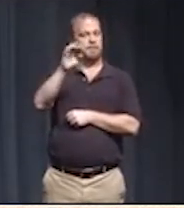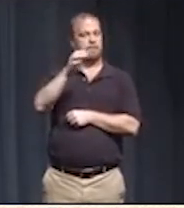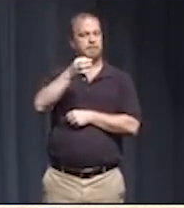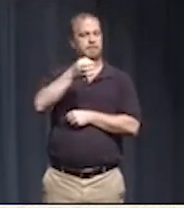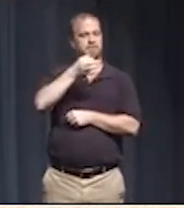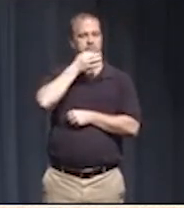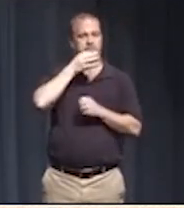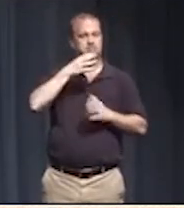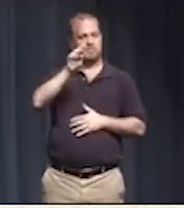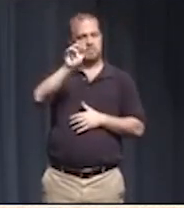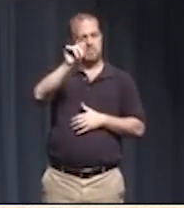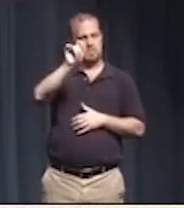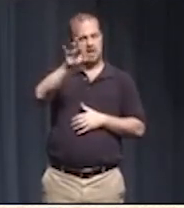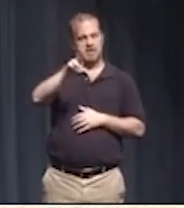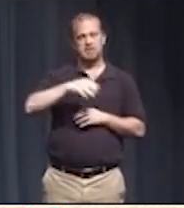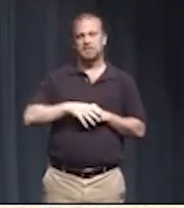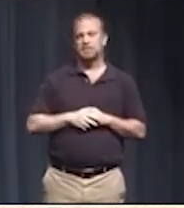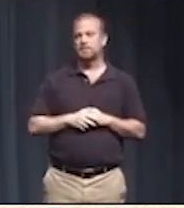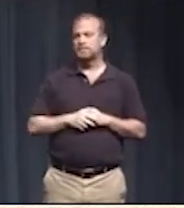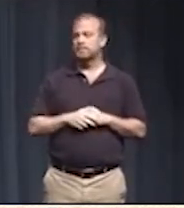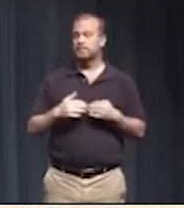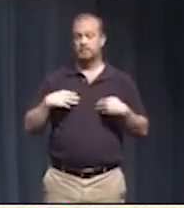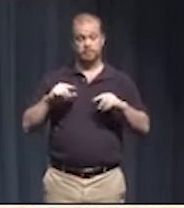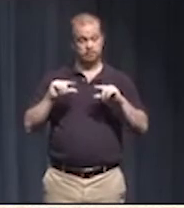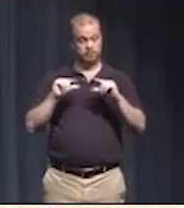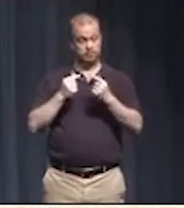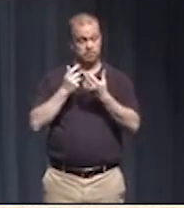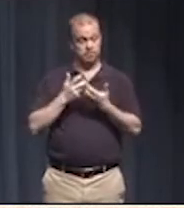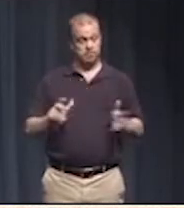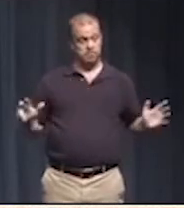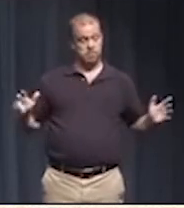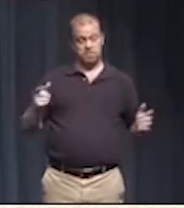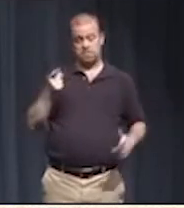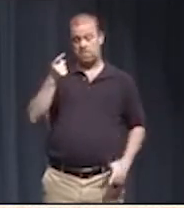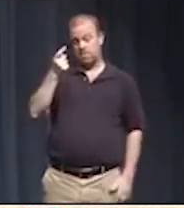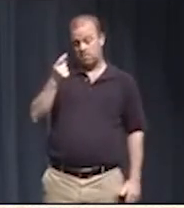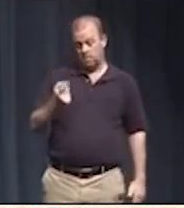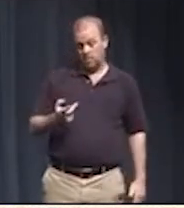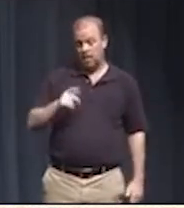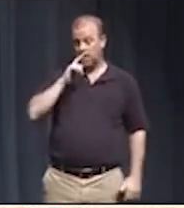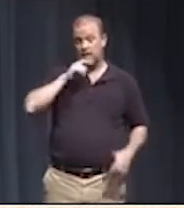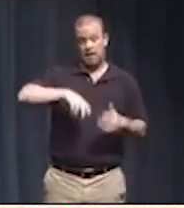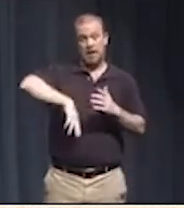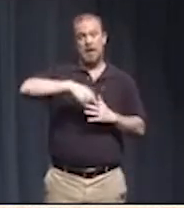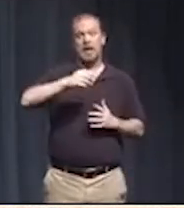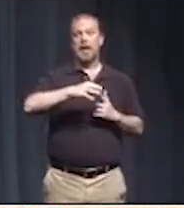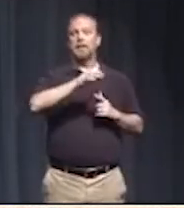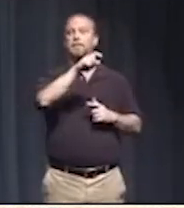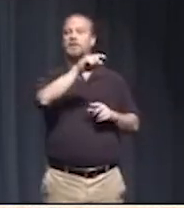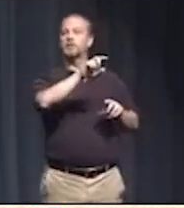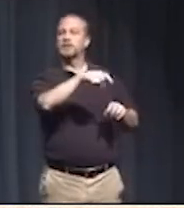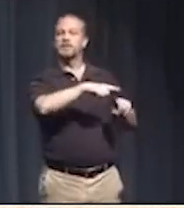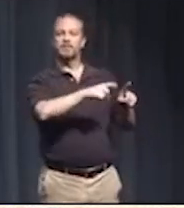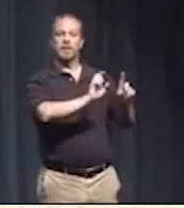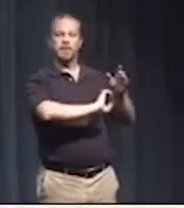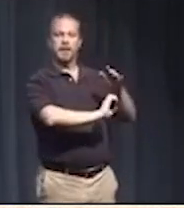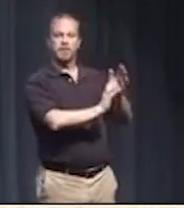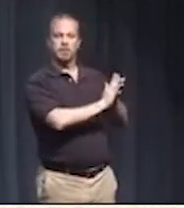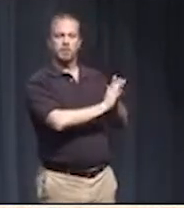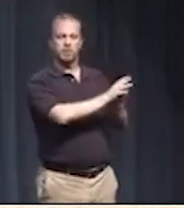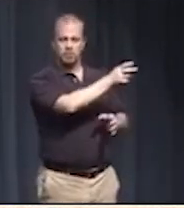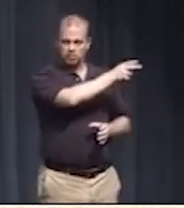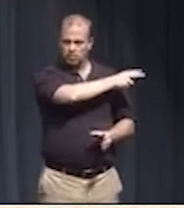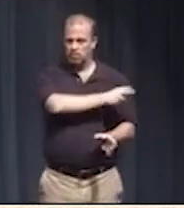ball. We had a troop, by the time we were done, probably a third of our troop were kids out of the special needs program at the elementary school there, and we had a